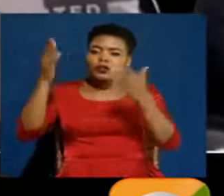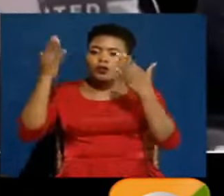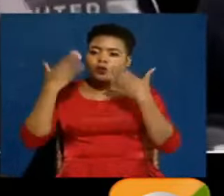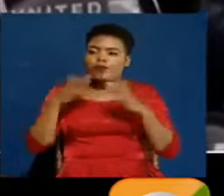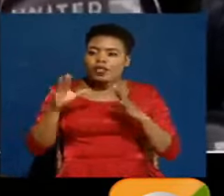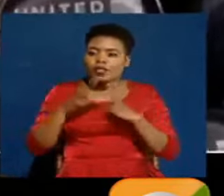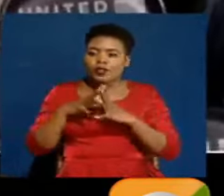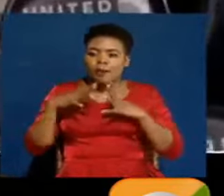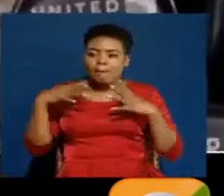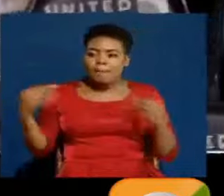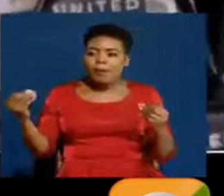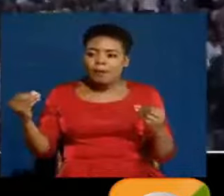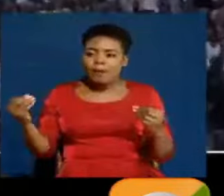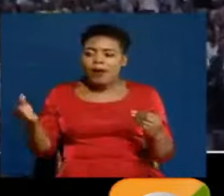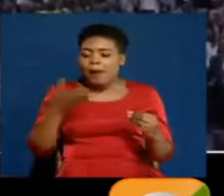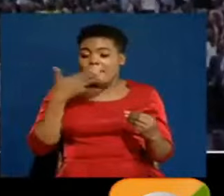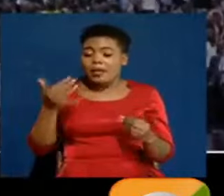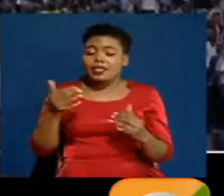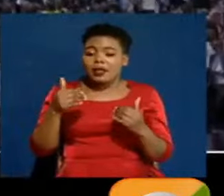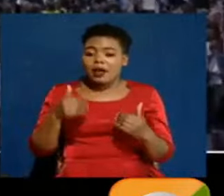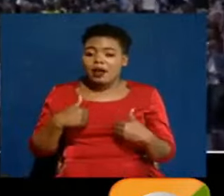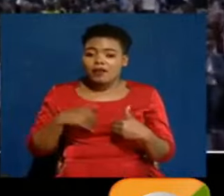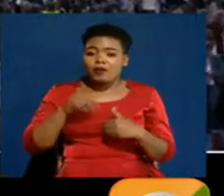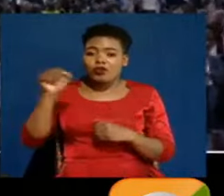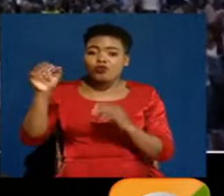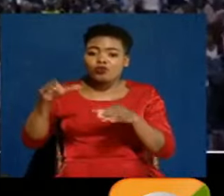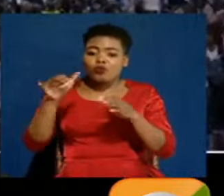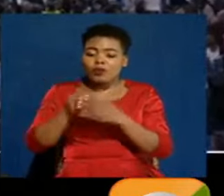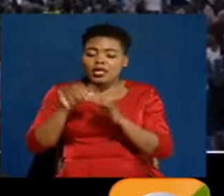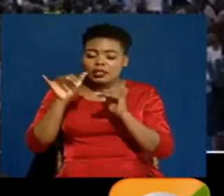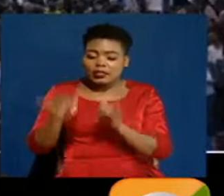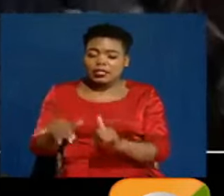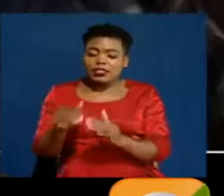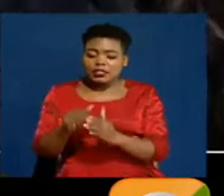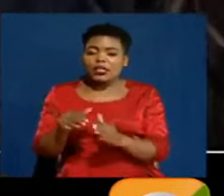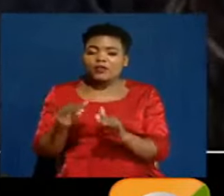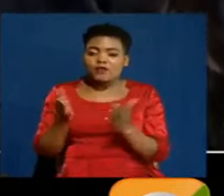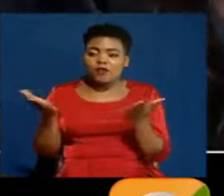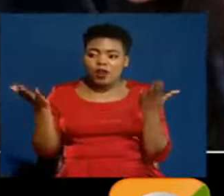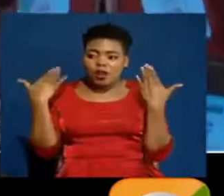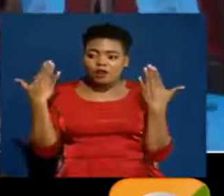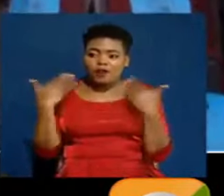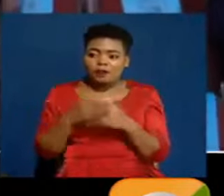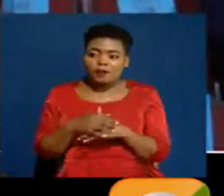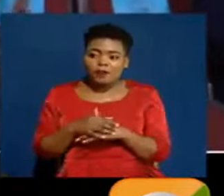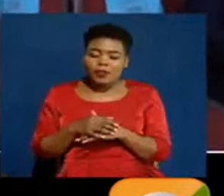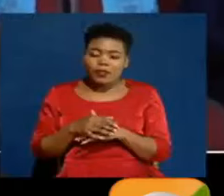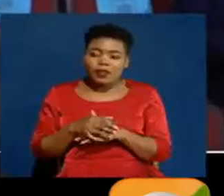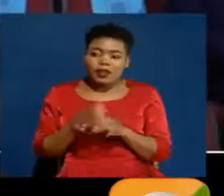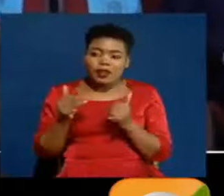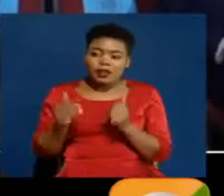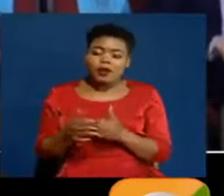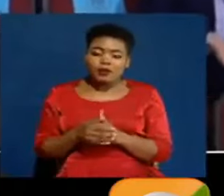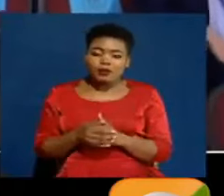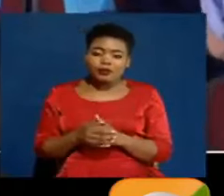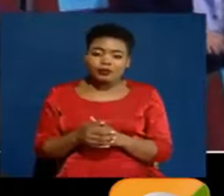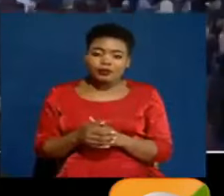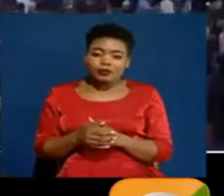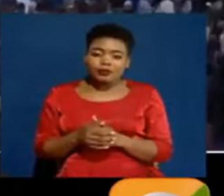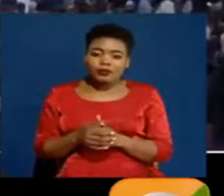that it hasn't worked that well for political parties. It seems to be very elusive,